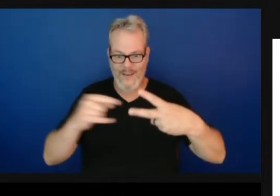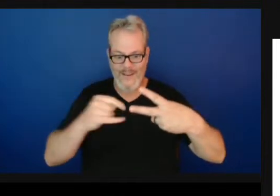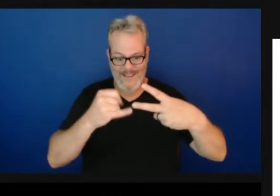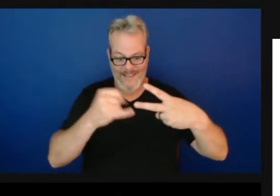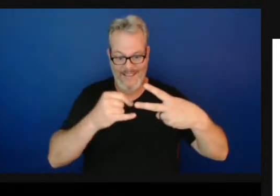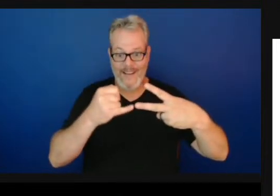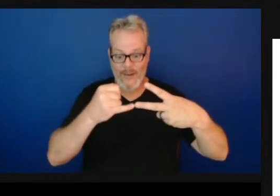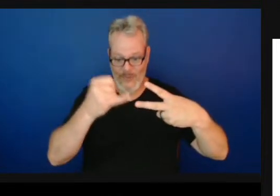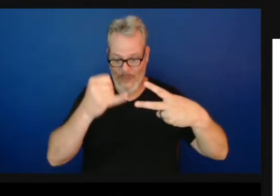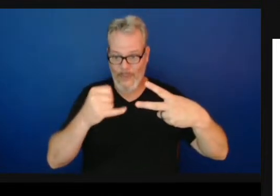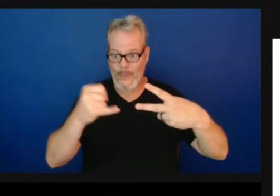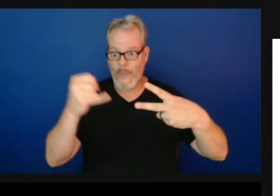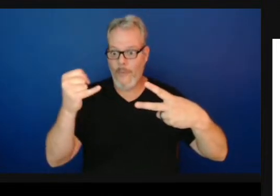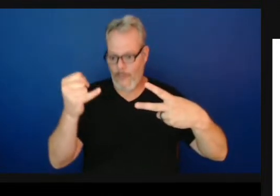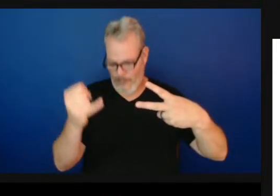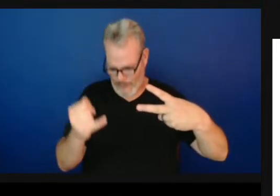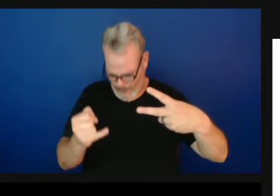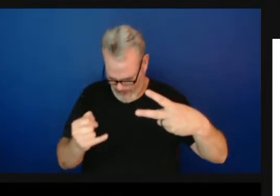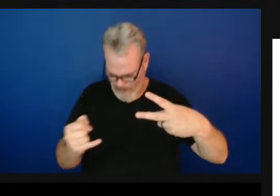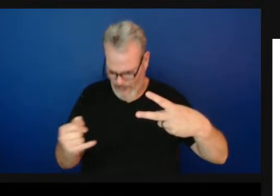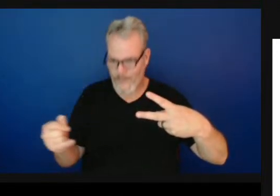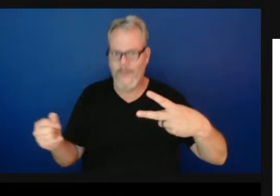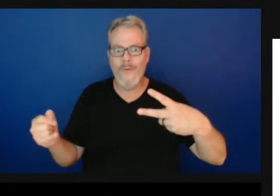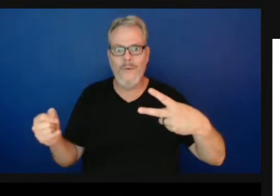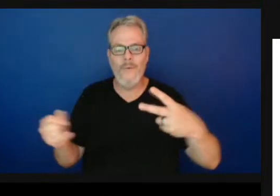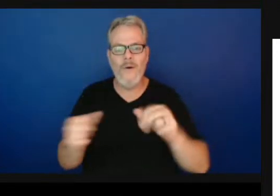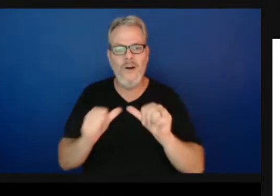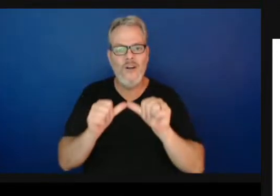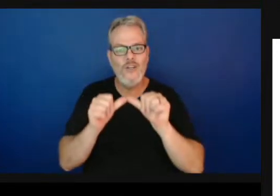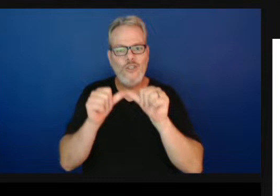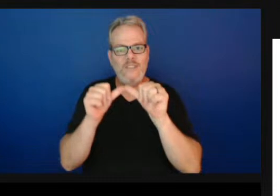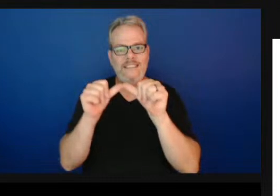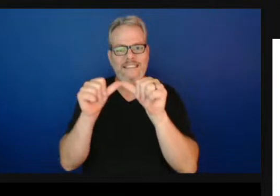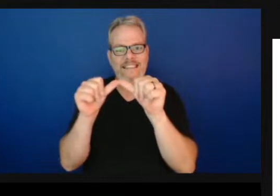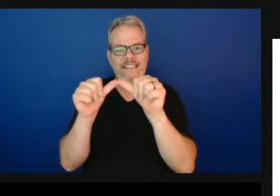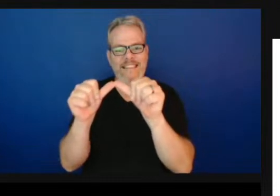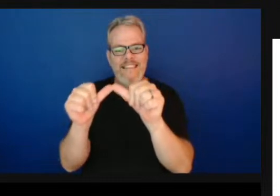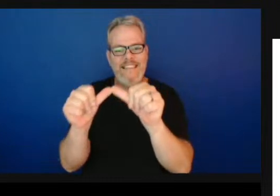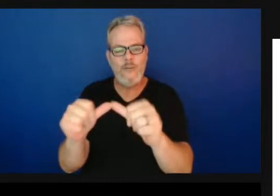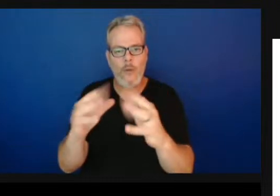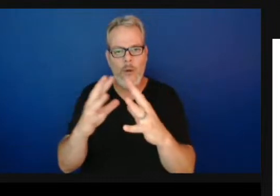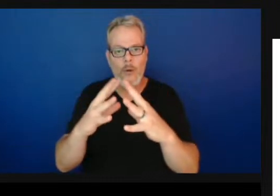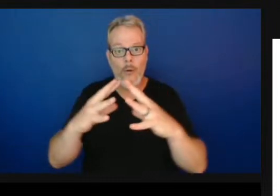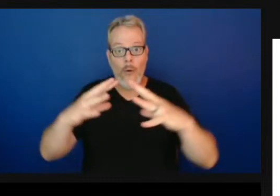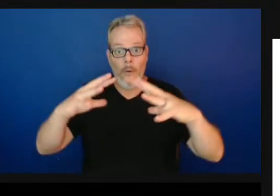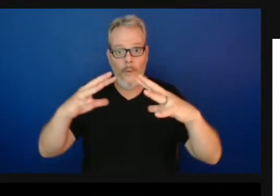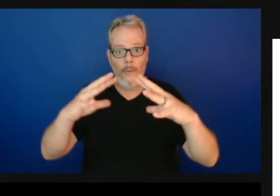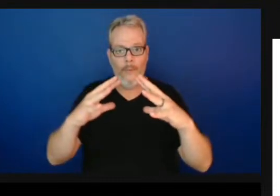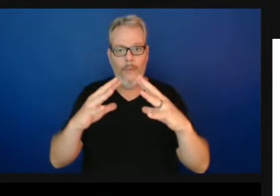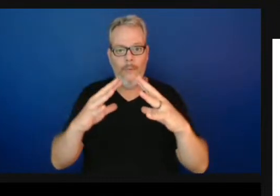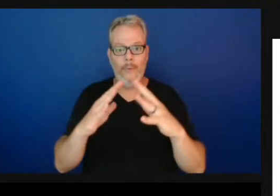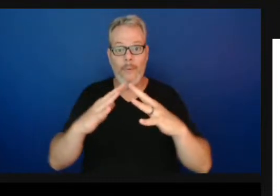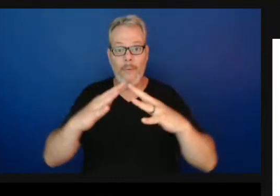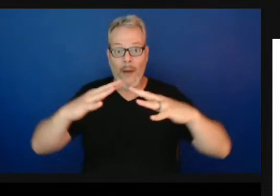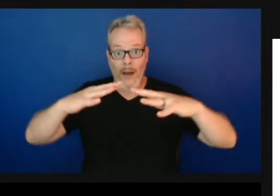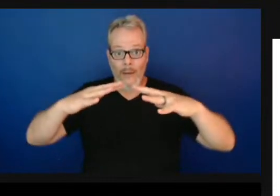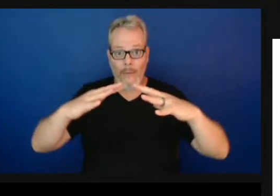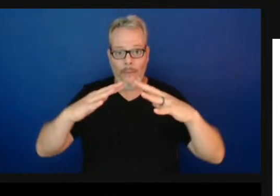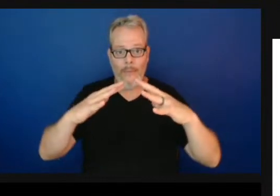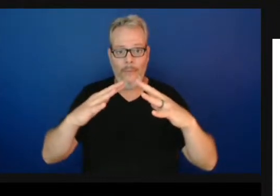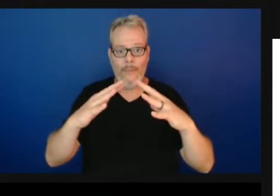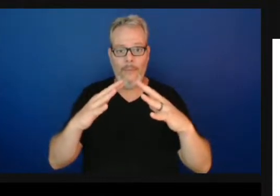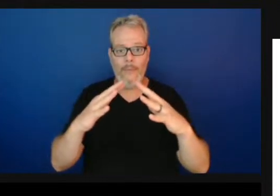result of intrusion, but continuing deflation there too, which was also the pattern beforehand. So there may still be